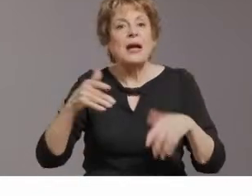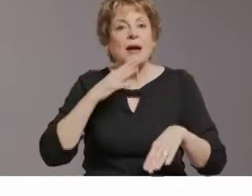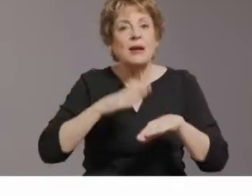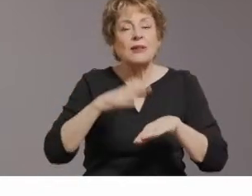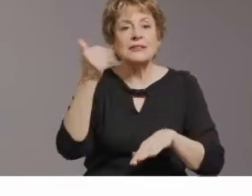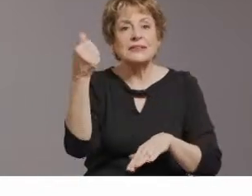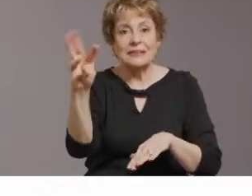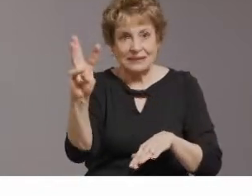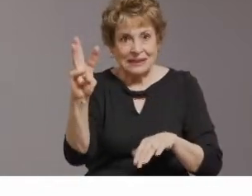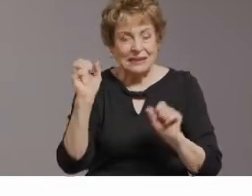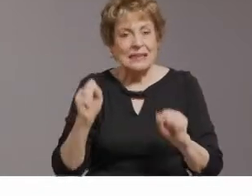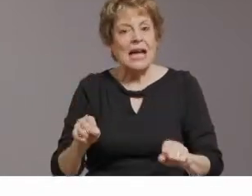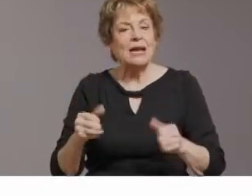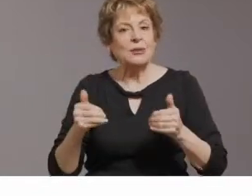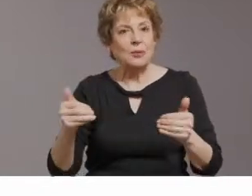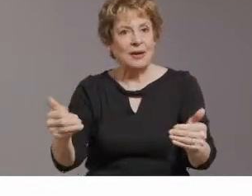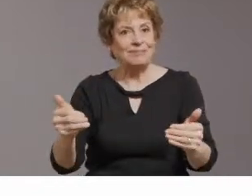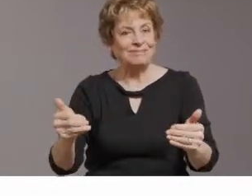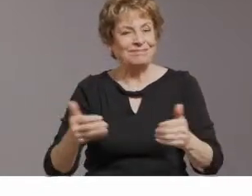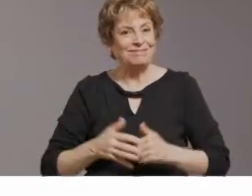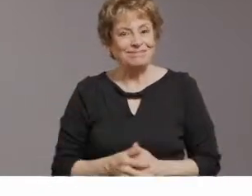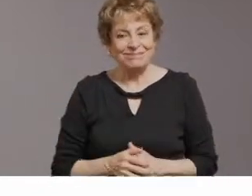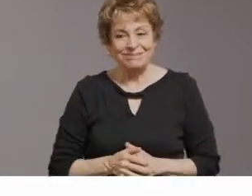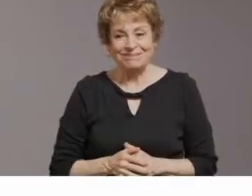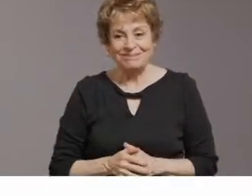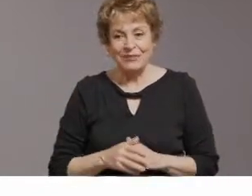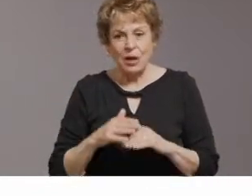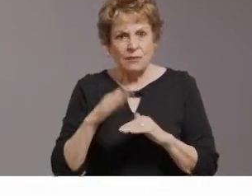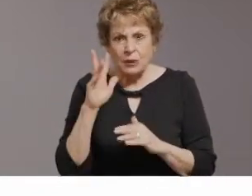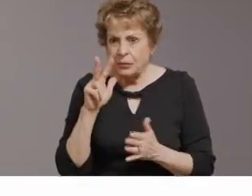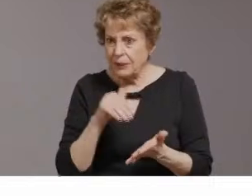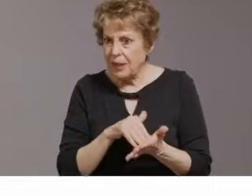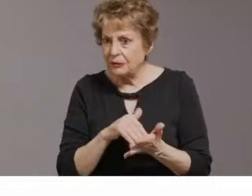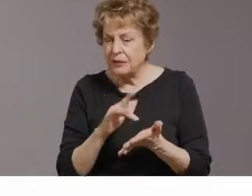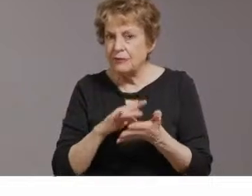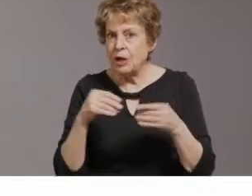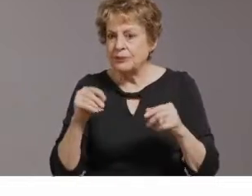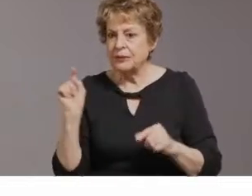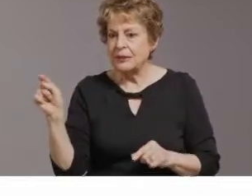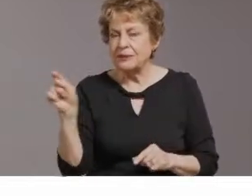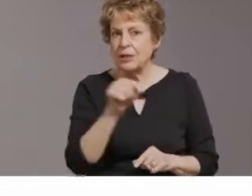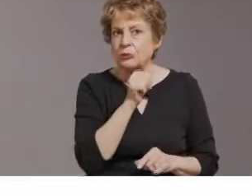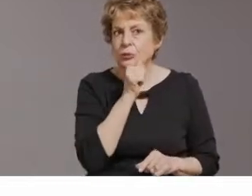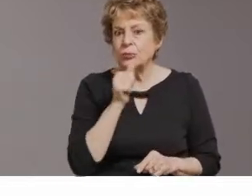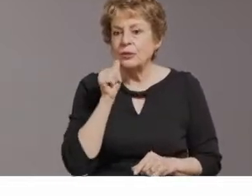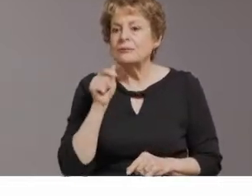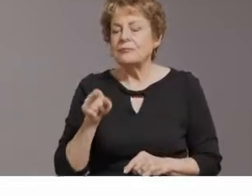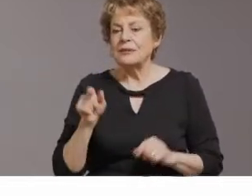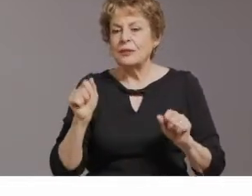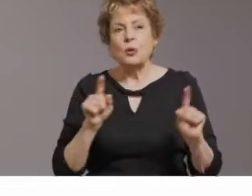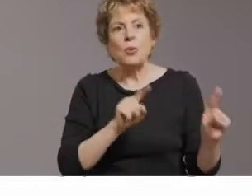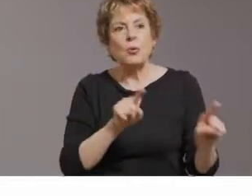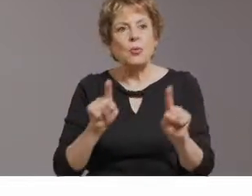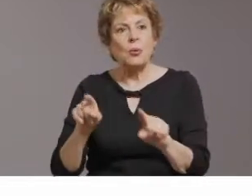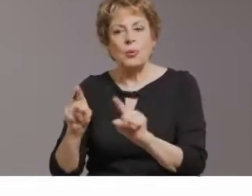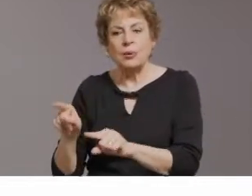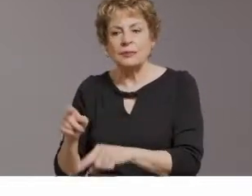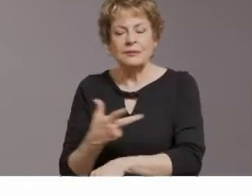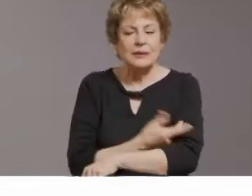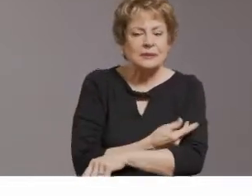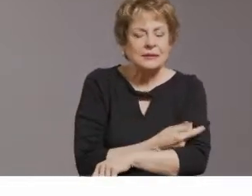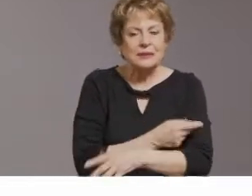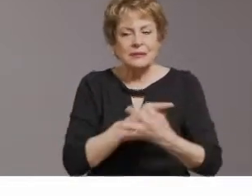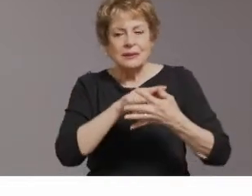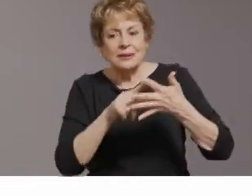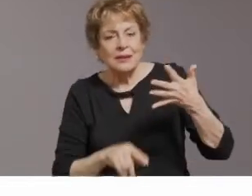630 different pharmacies in Arizona. That includes Fry's, Albertson, Safeway, Walgreens, CVS, Walmart, Costco,